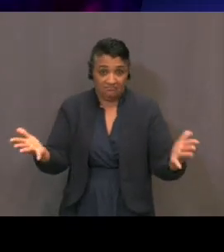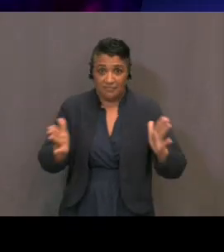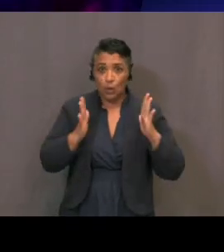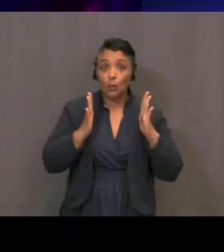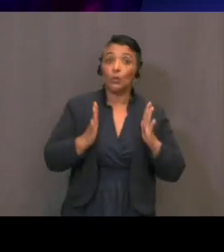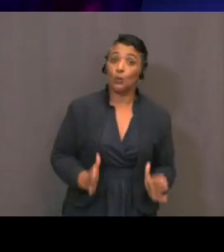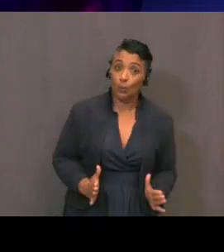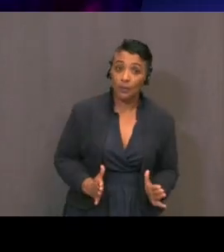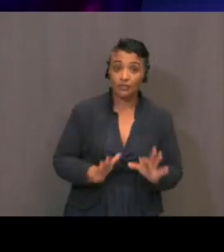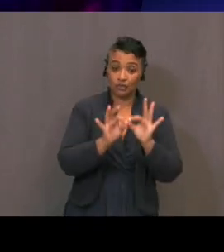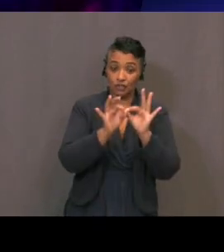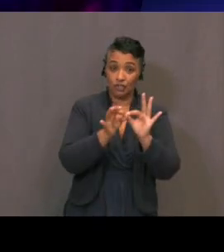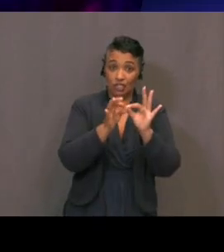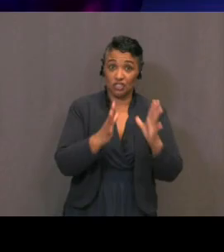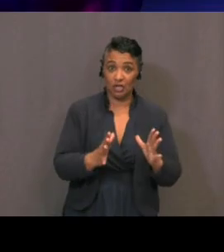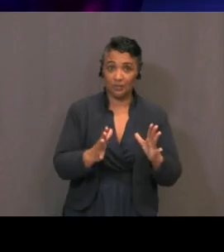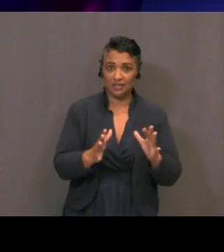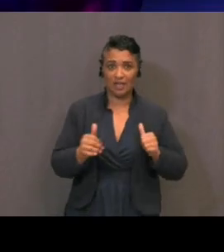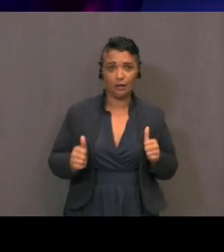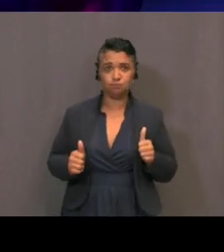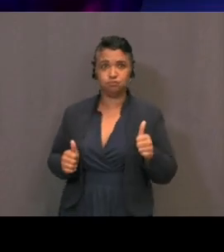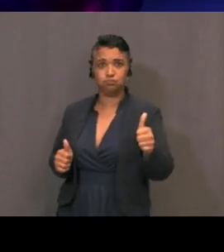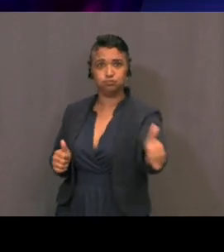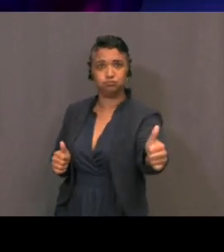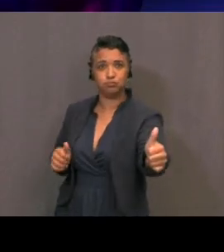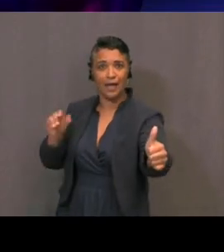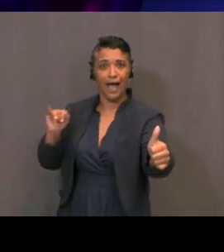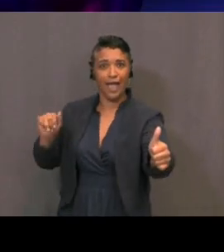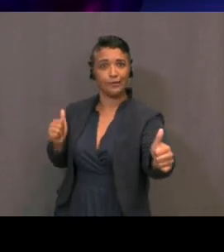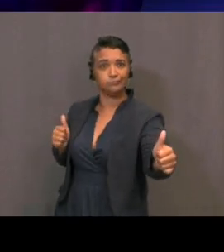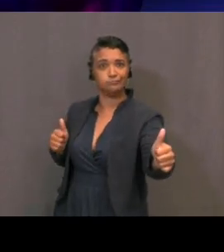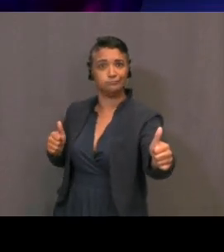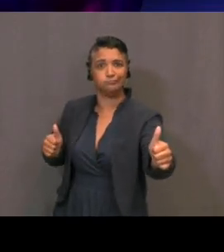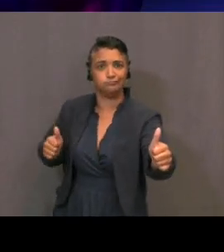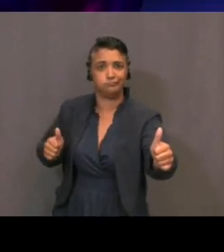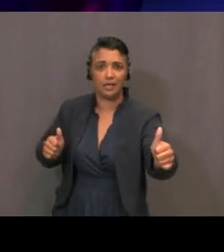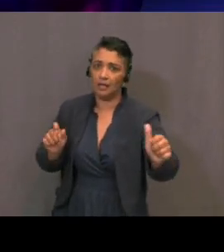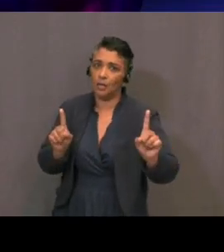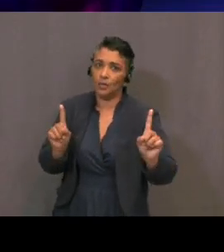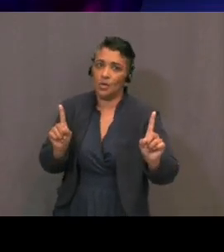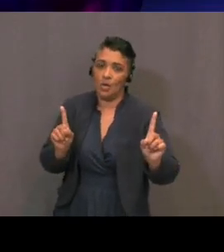human interpreters to keep up with really good artificial interpreters.